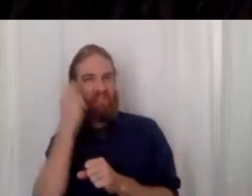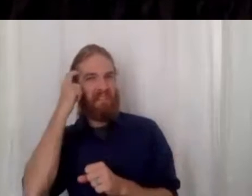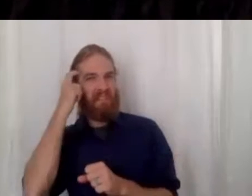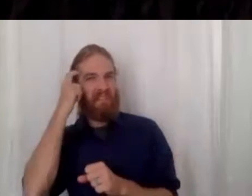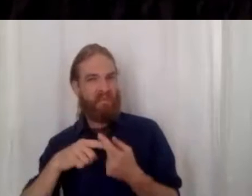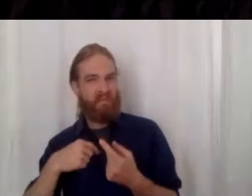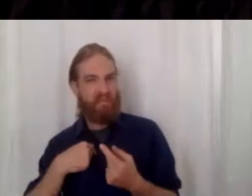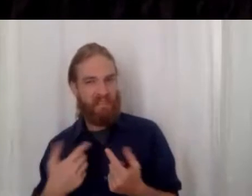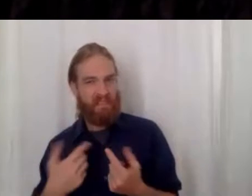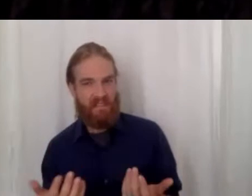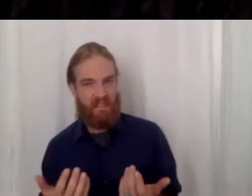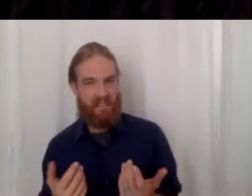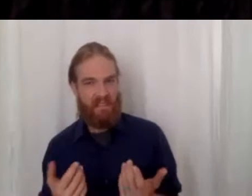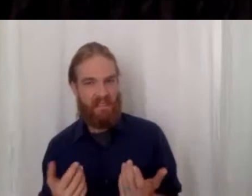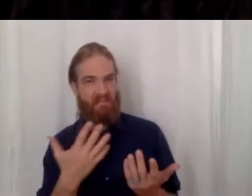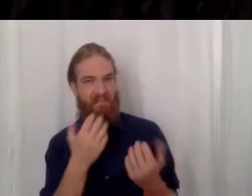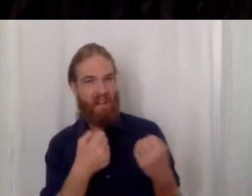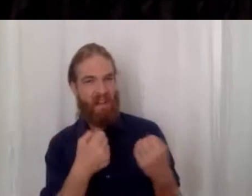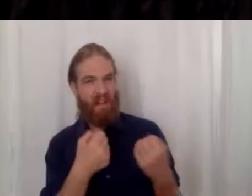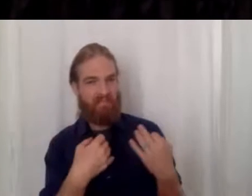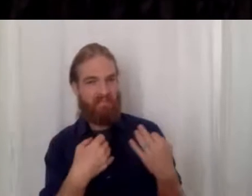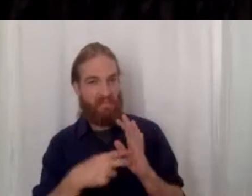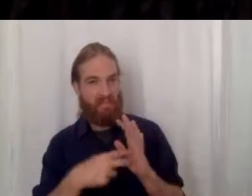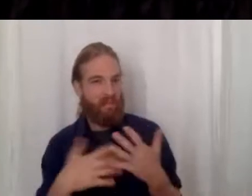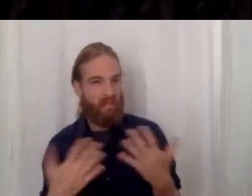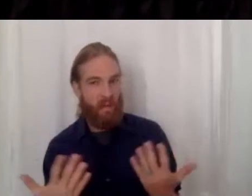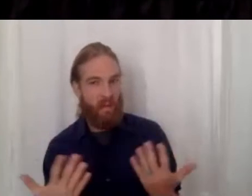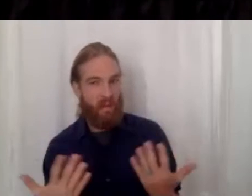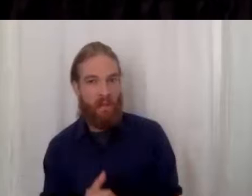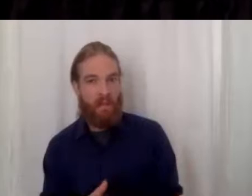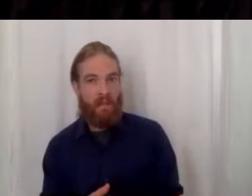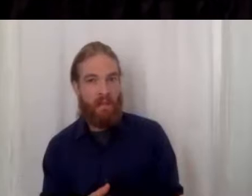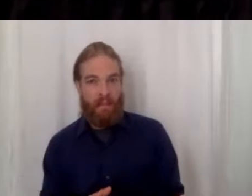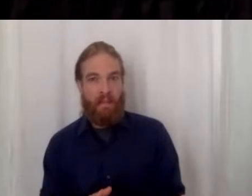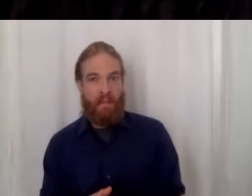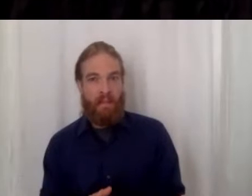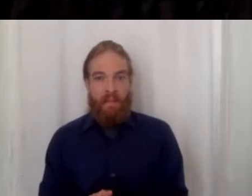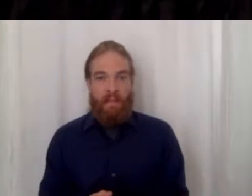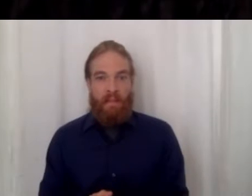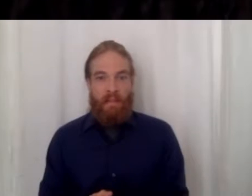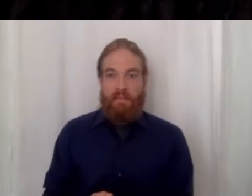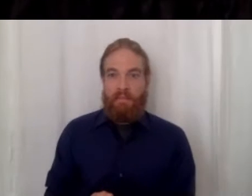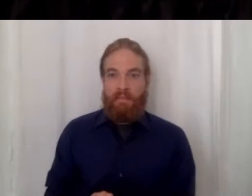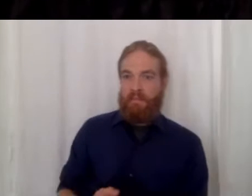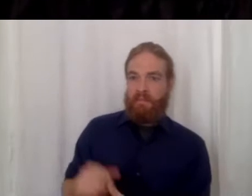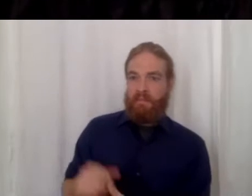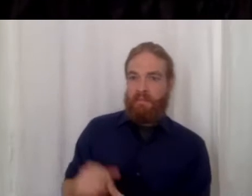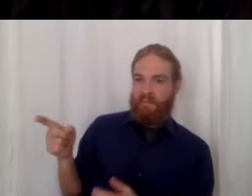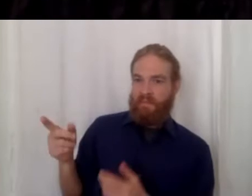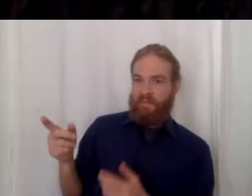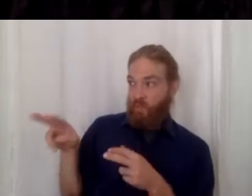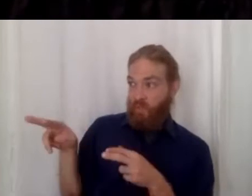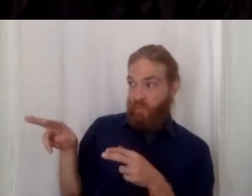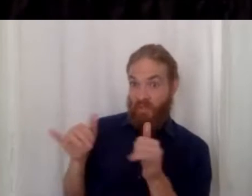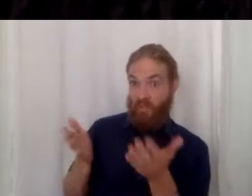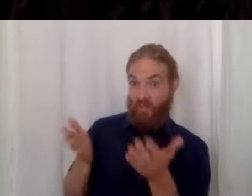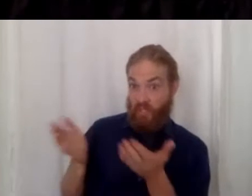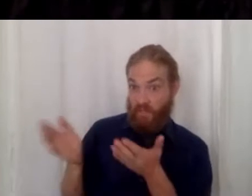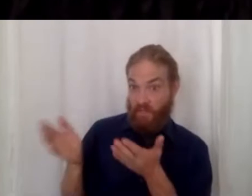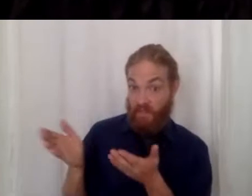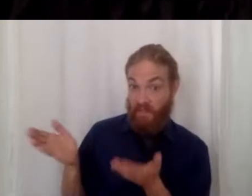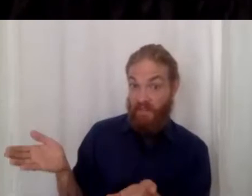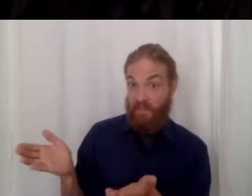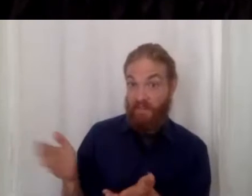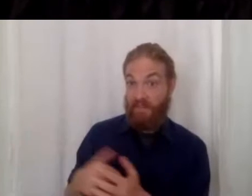line items there. From the trash service? Yeah, there's nothing else, anything there. I just was curious. It's just a small thing. I was curious on what that really